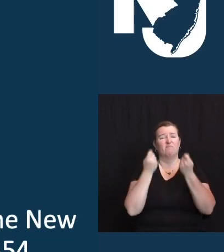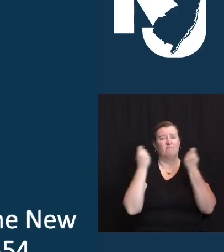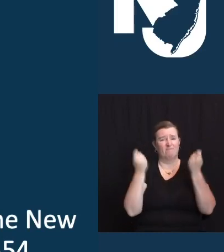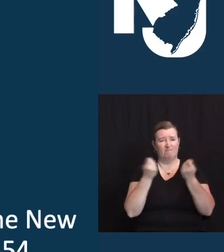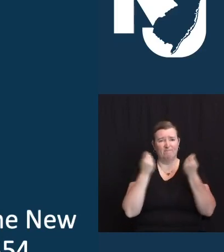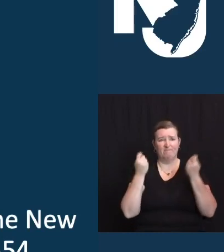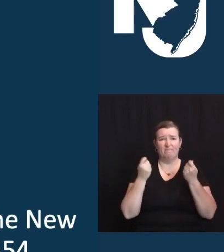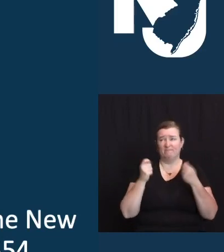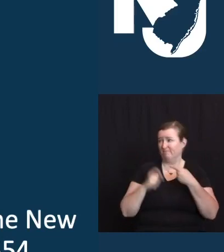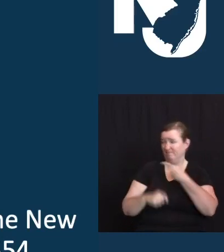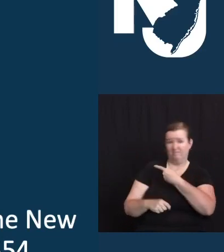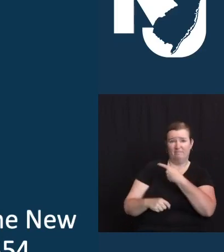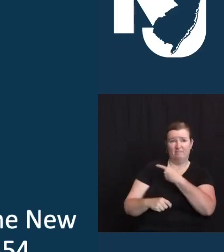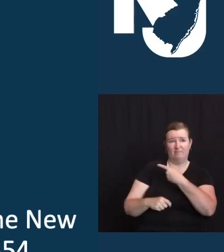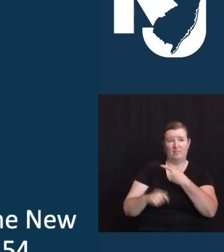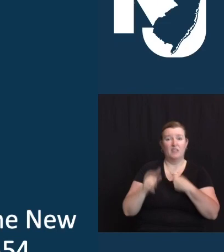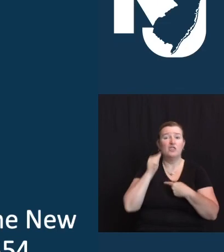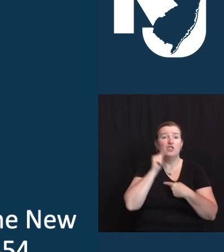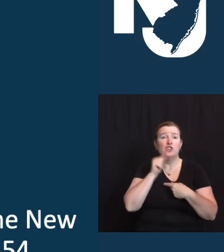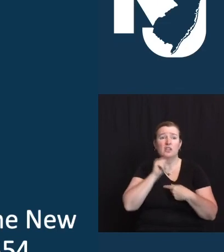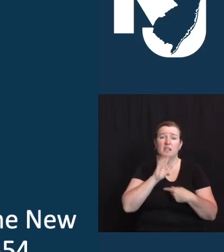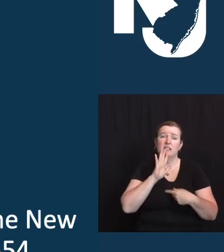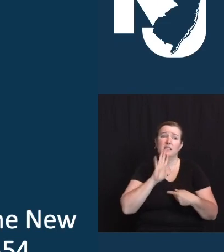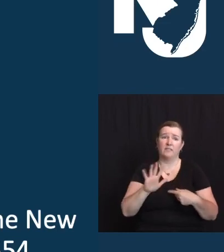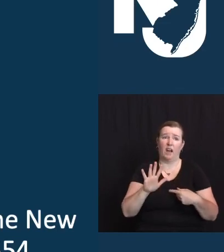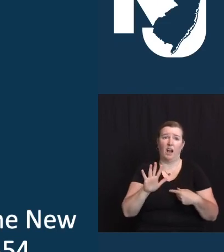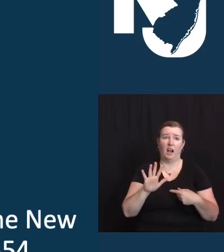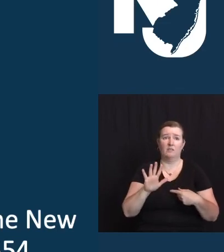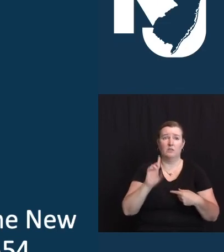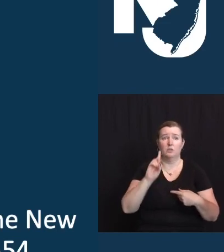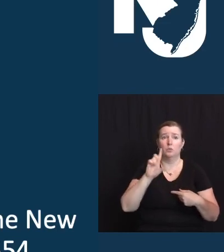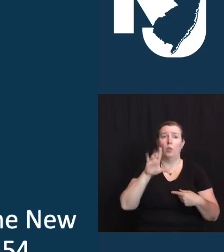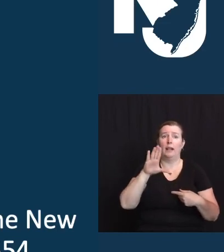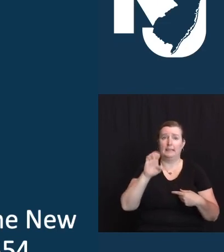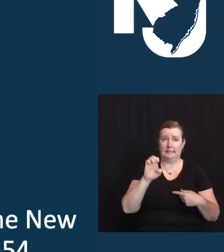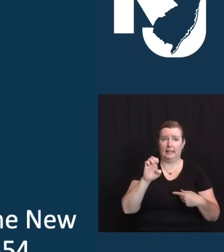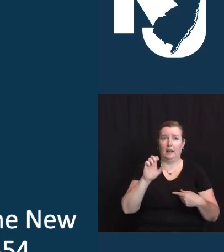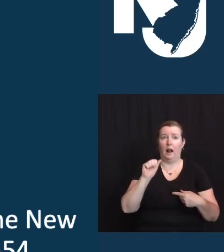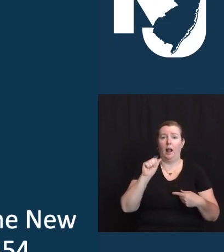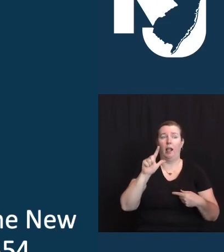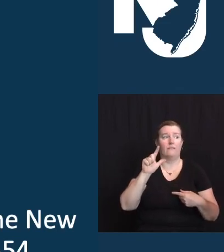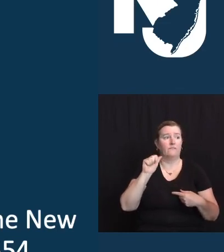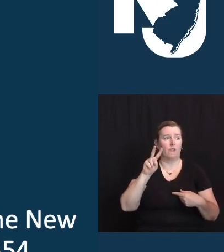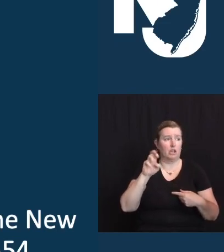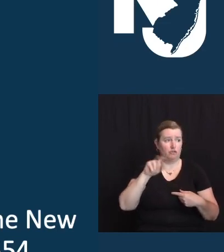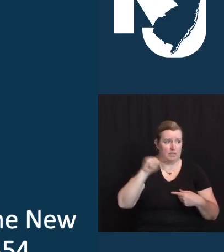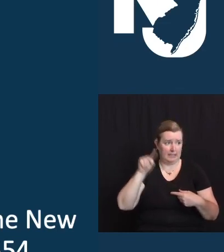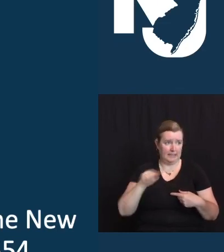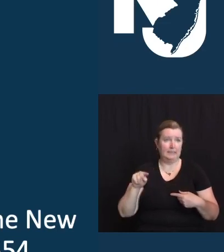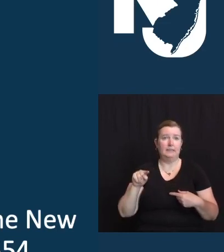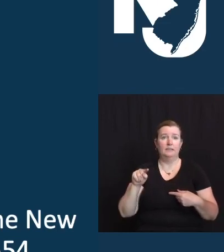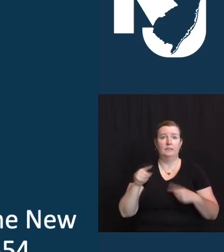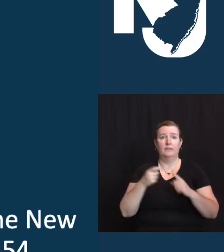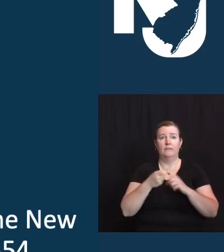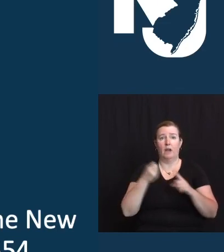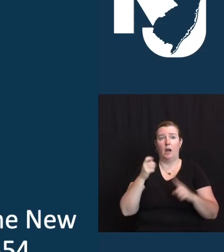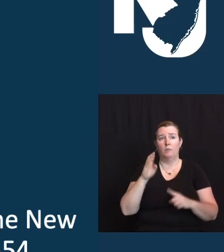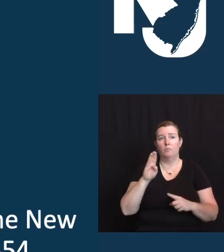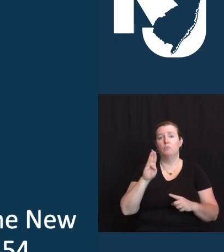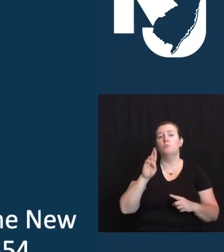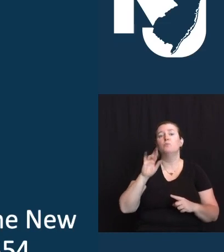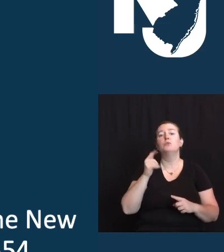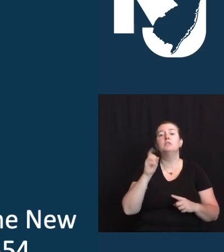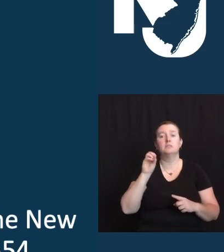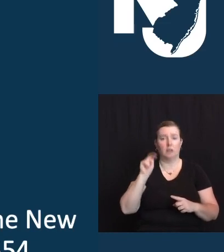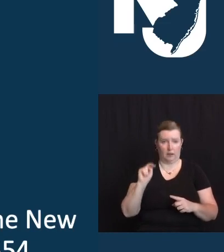of that blessed gal, 5-year-old Dulcie Alvarez, from a park in Bridgeton. Law enforcement, and I know